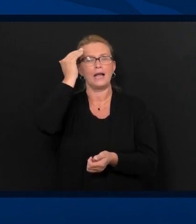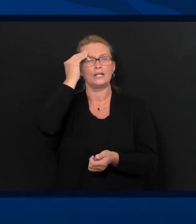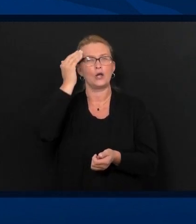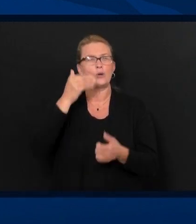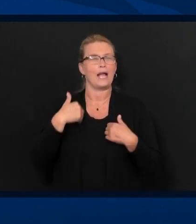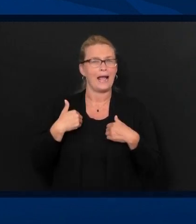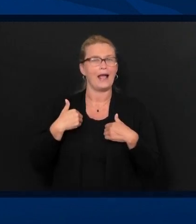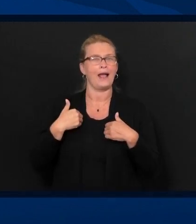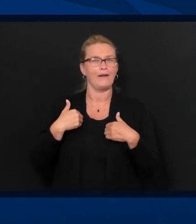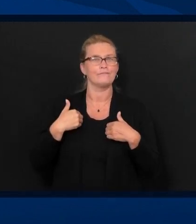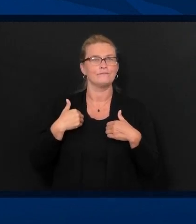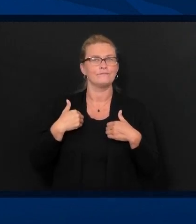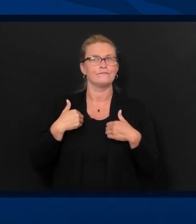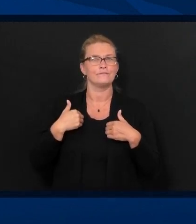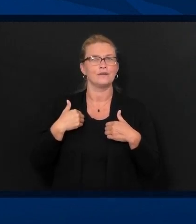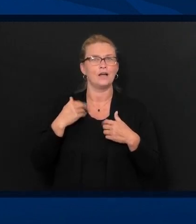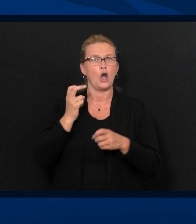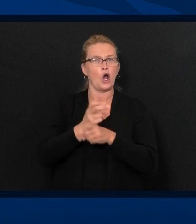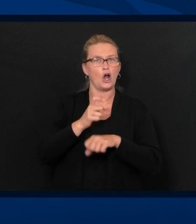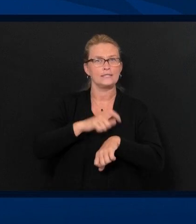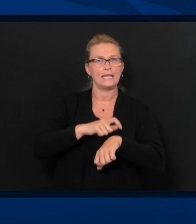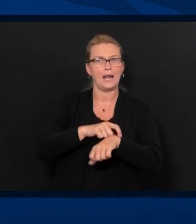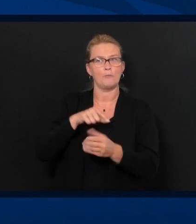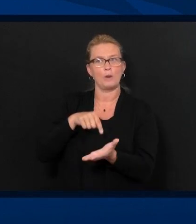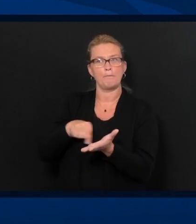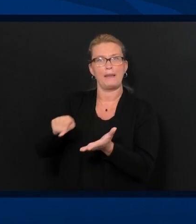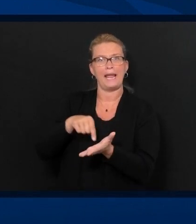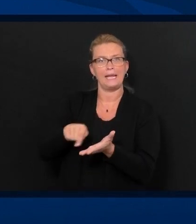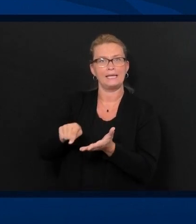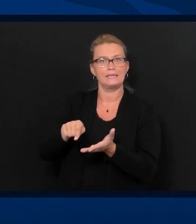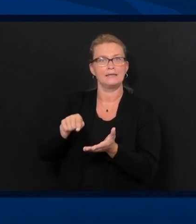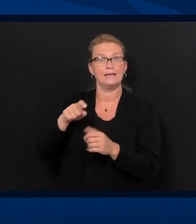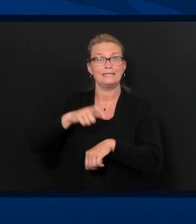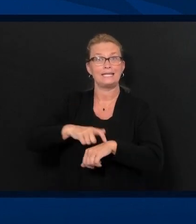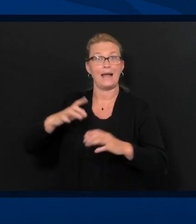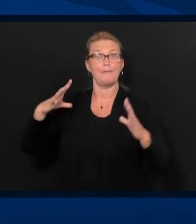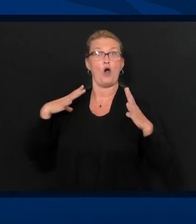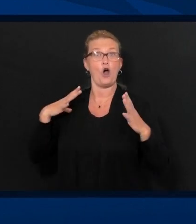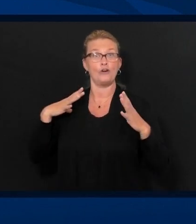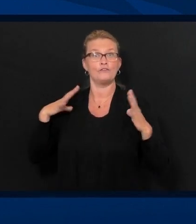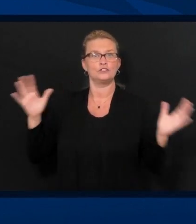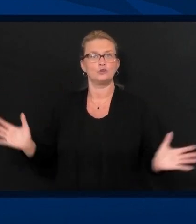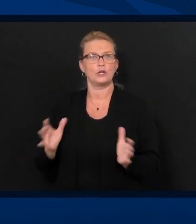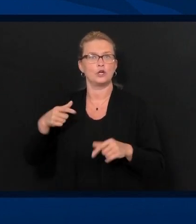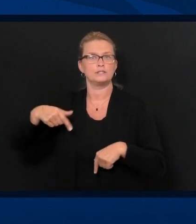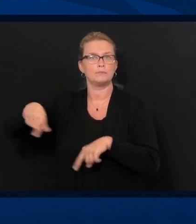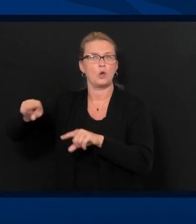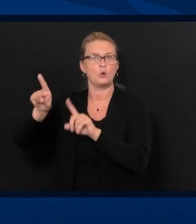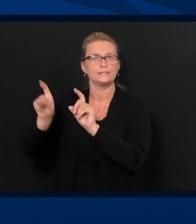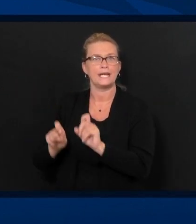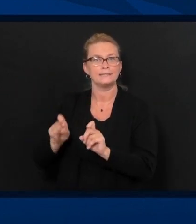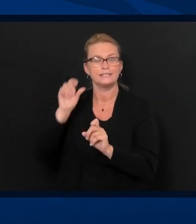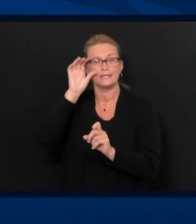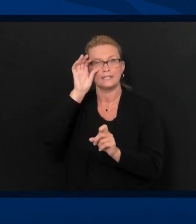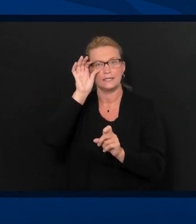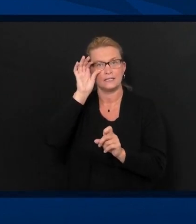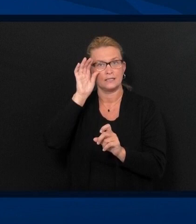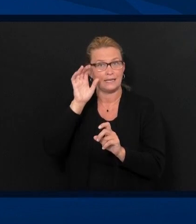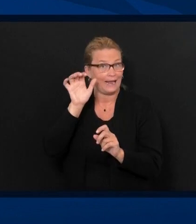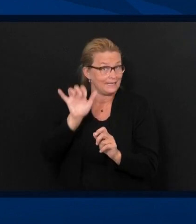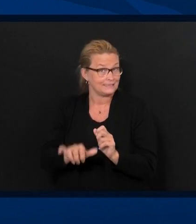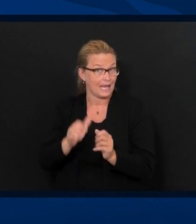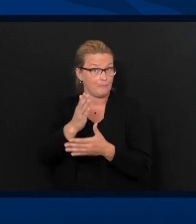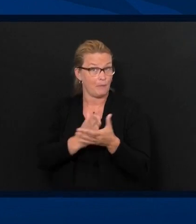it comes to paying people who work at hospitals for time off to encourage testing. Is that been any part